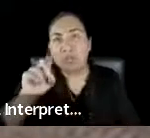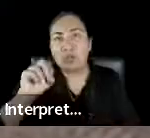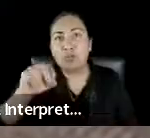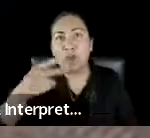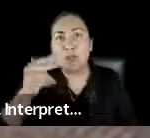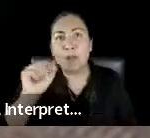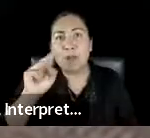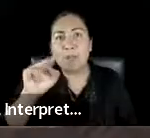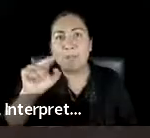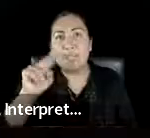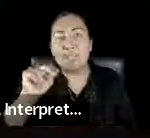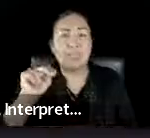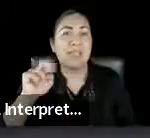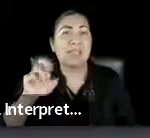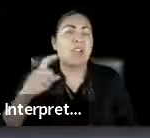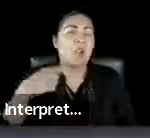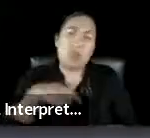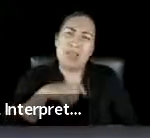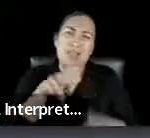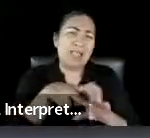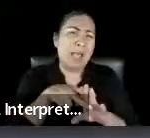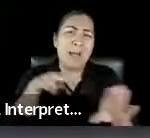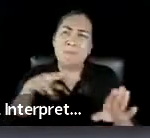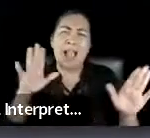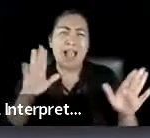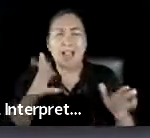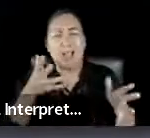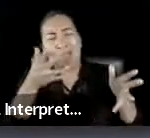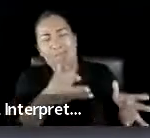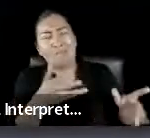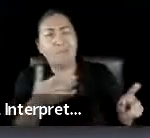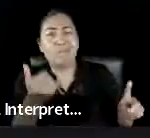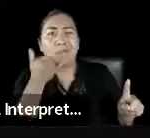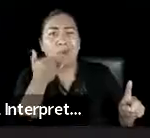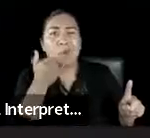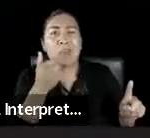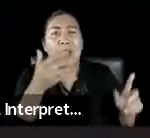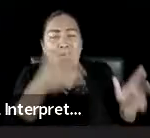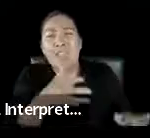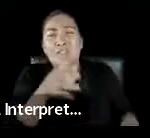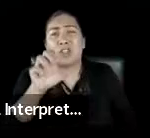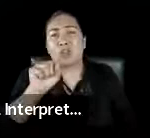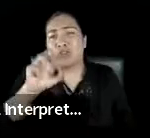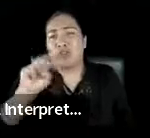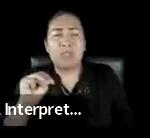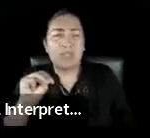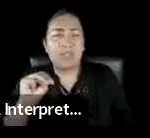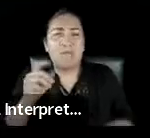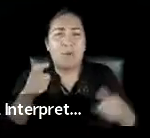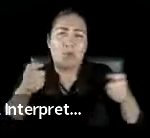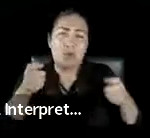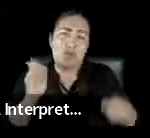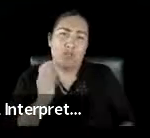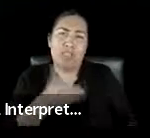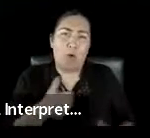our human relationships, and release technology from ruling our lives.